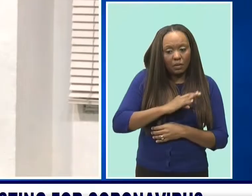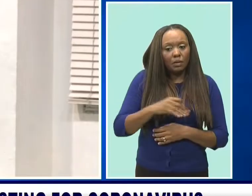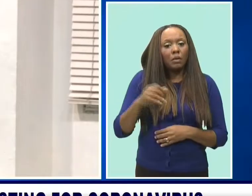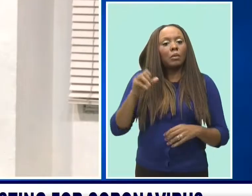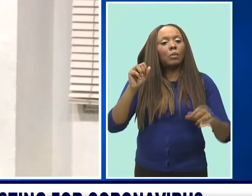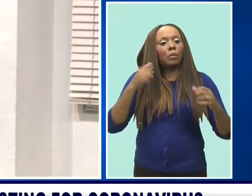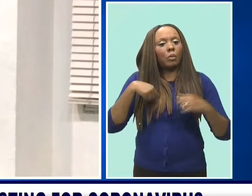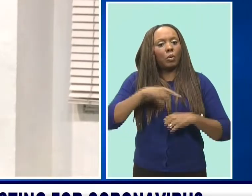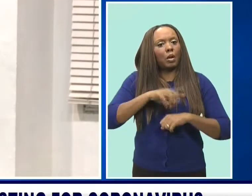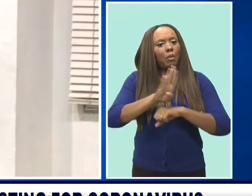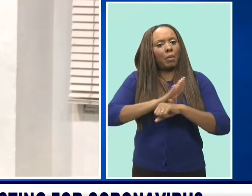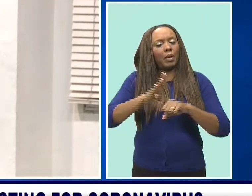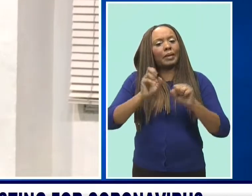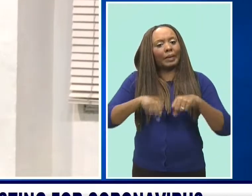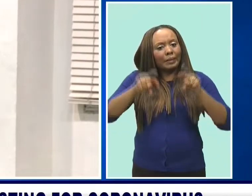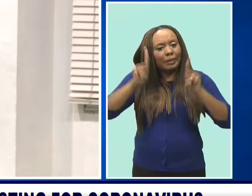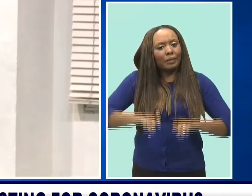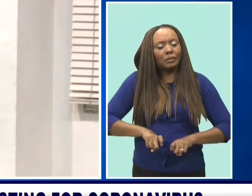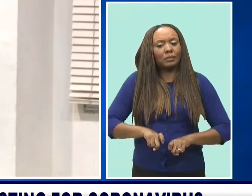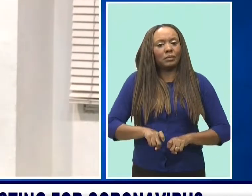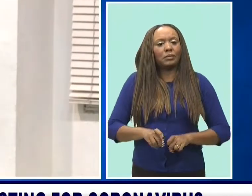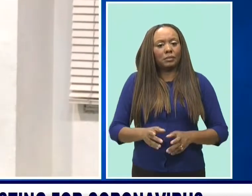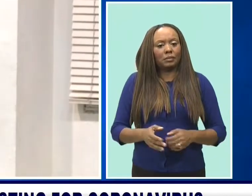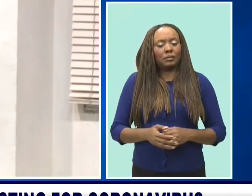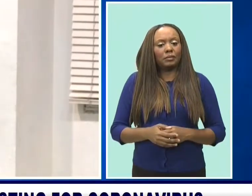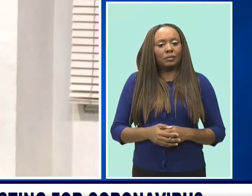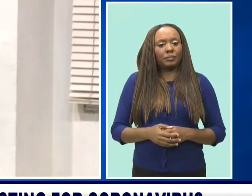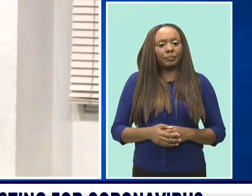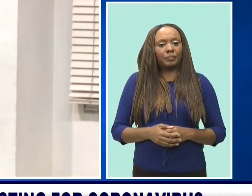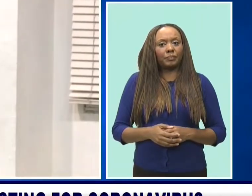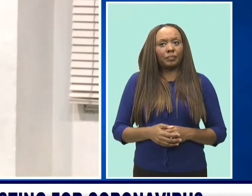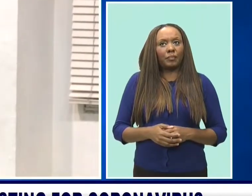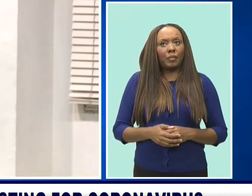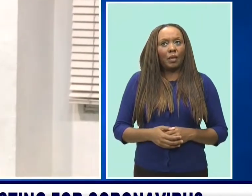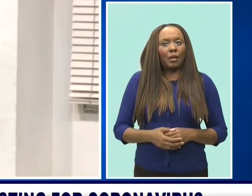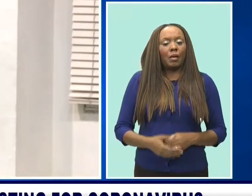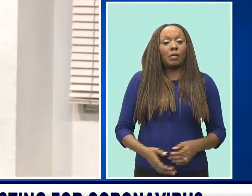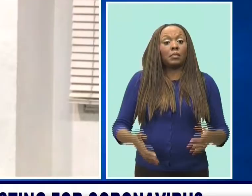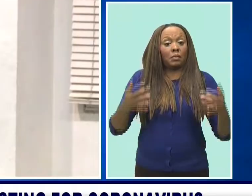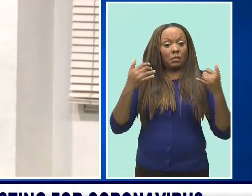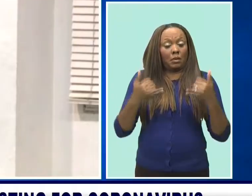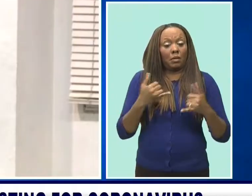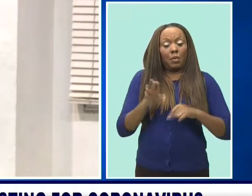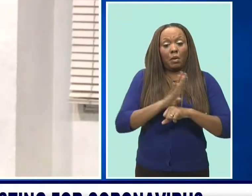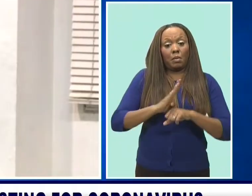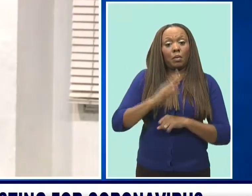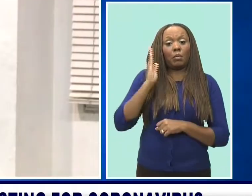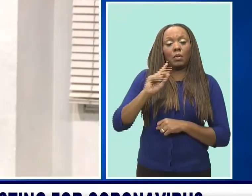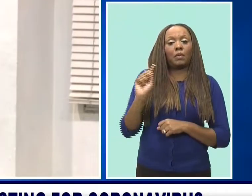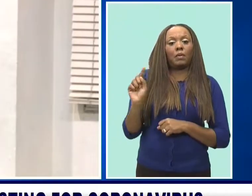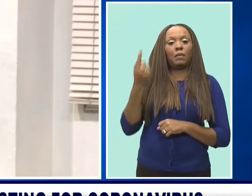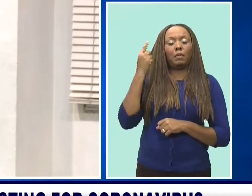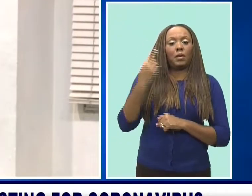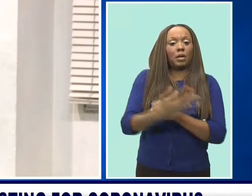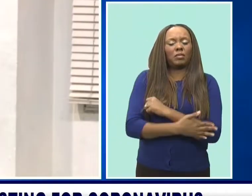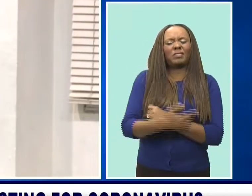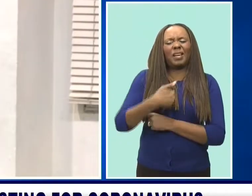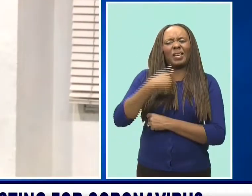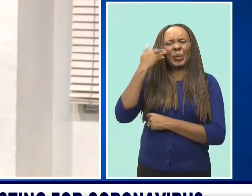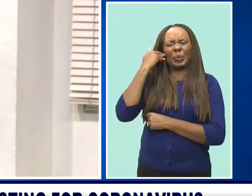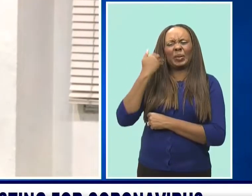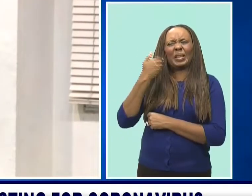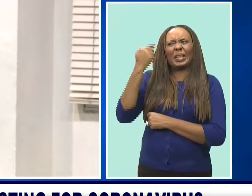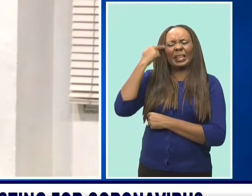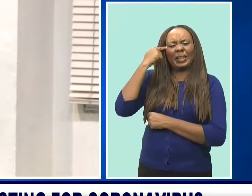shortly. So we indicated that CARFA can test now, but Barbados would be the first country that I know about in the